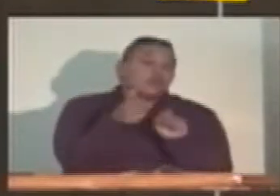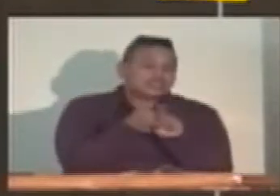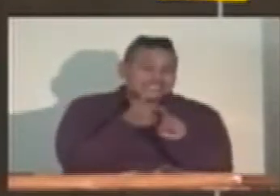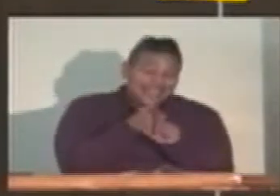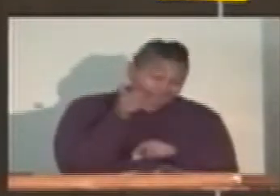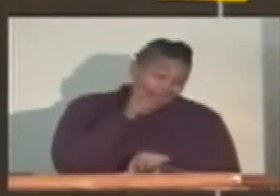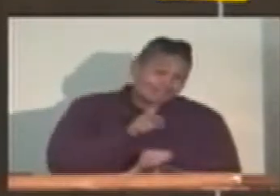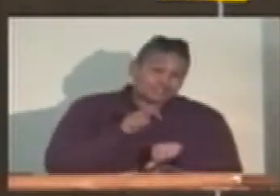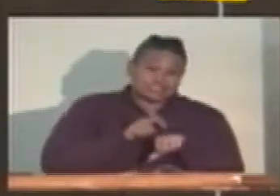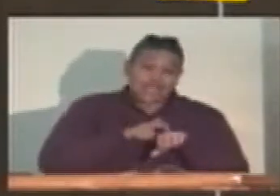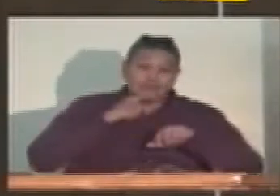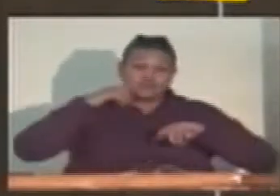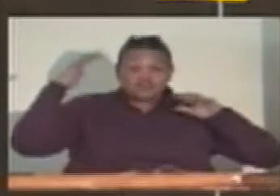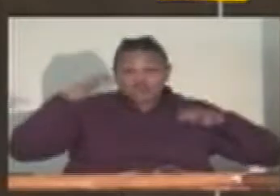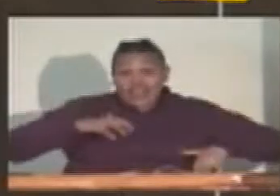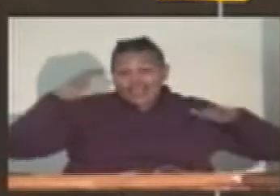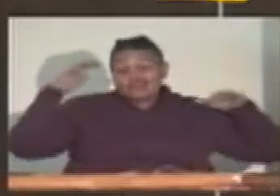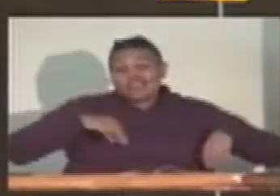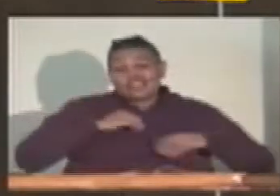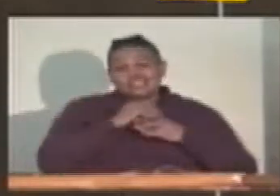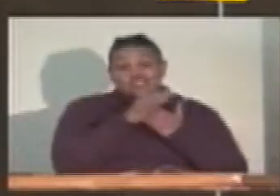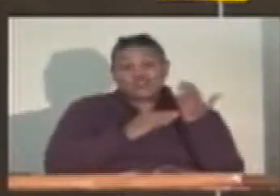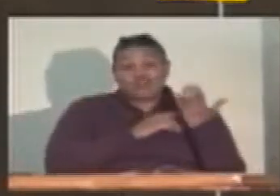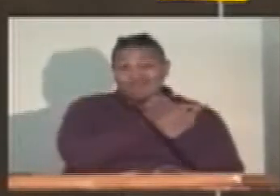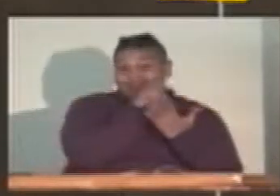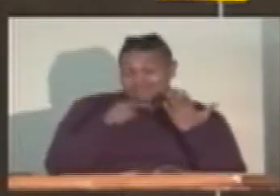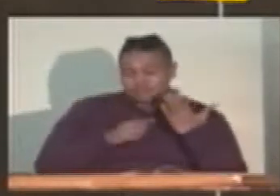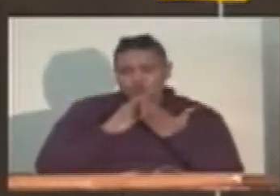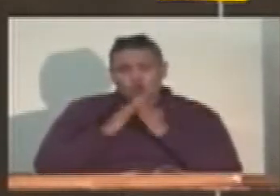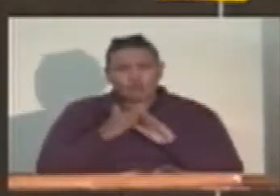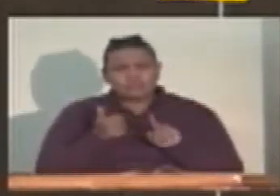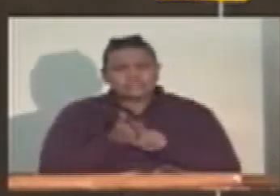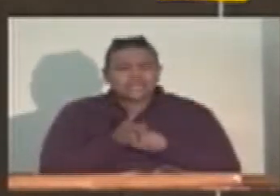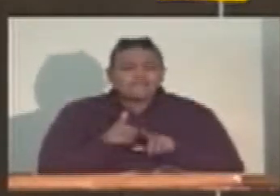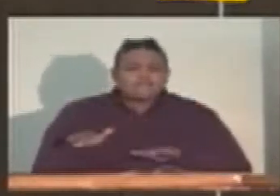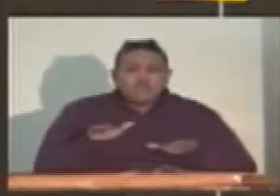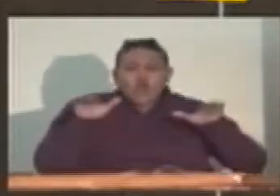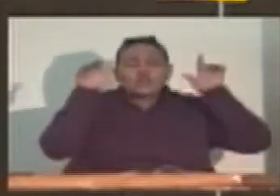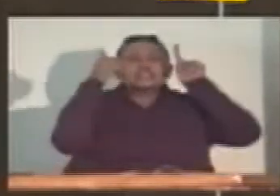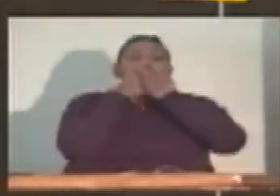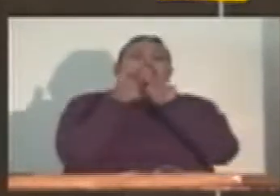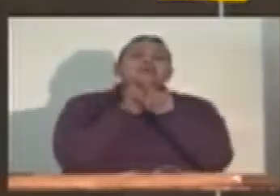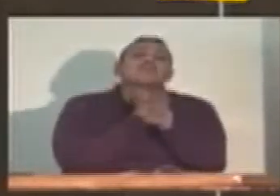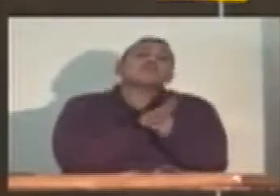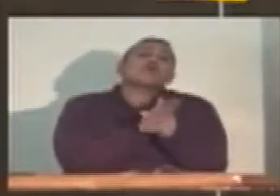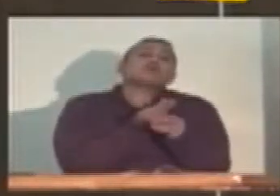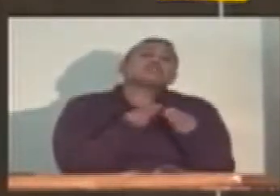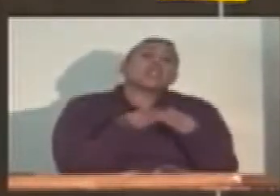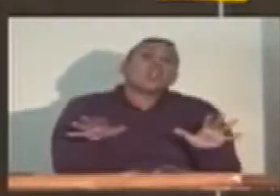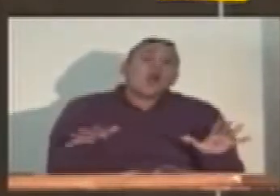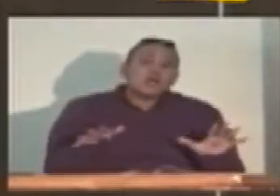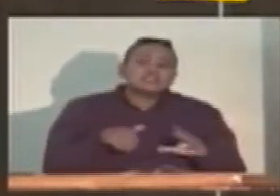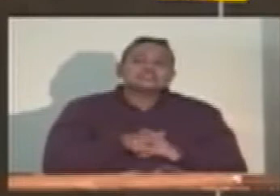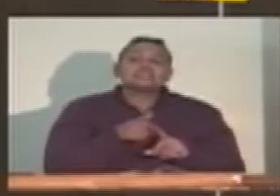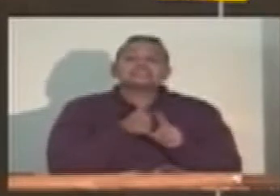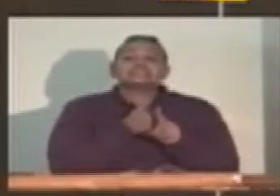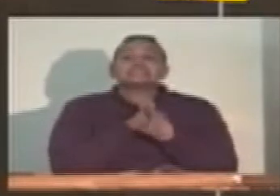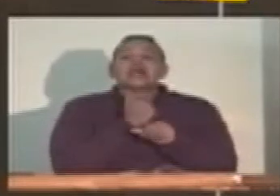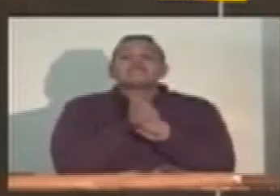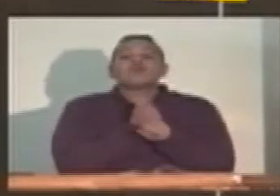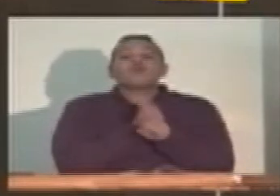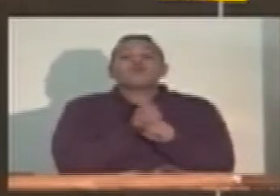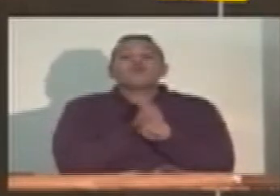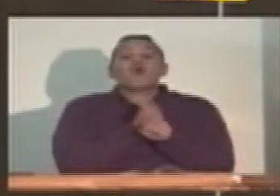Every time it rains heavily in some parts, communities are flooded, properties lost, and the